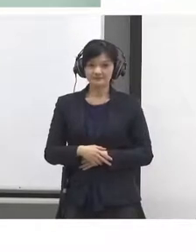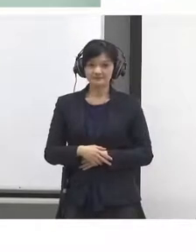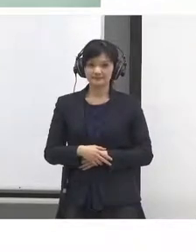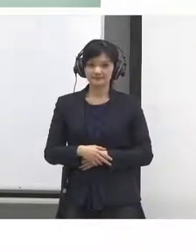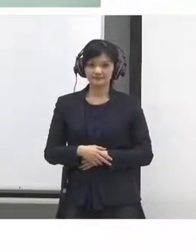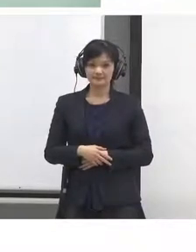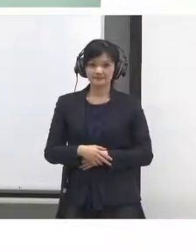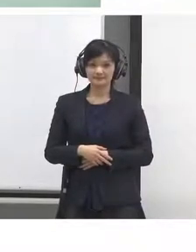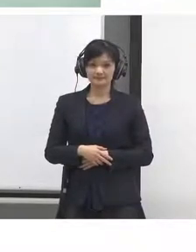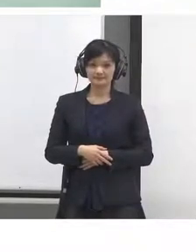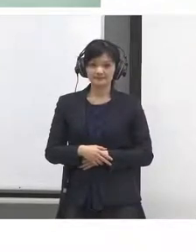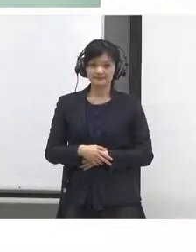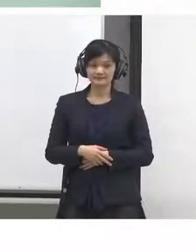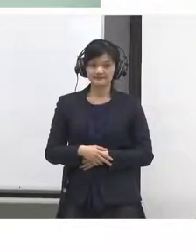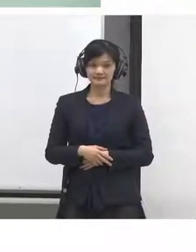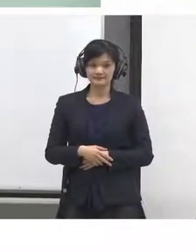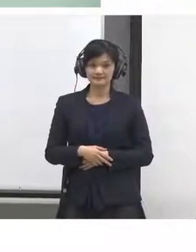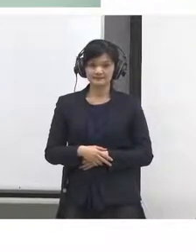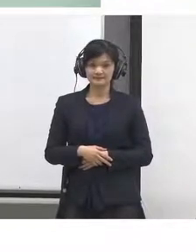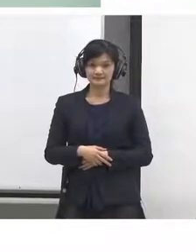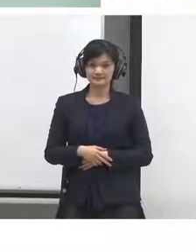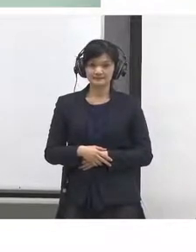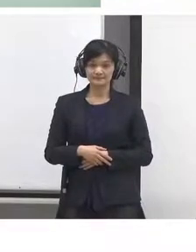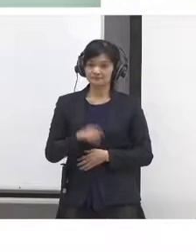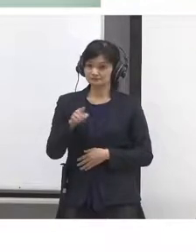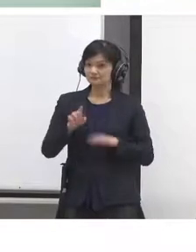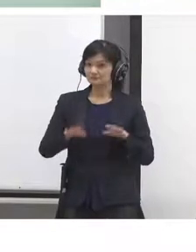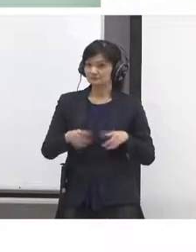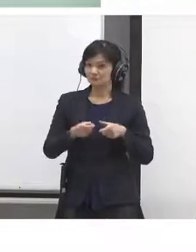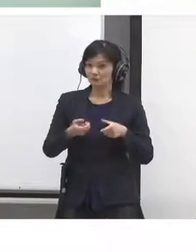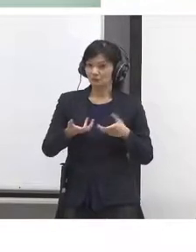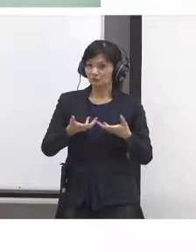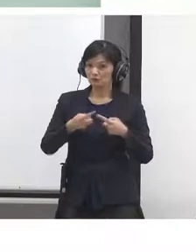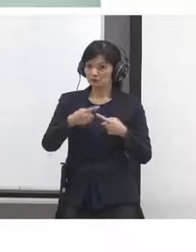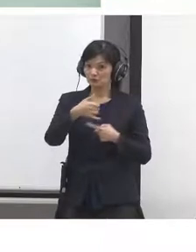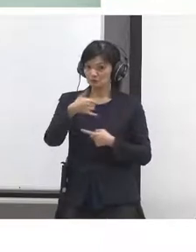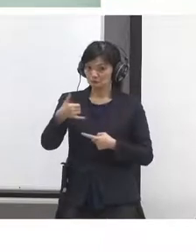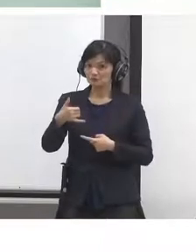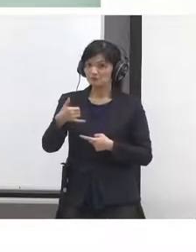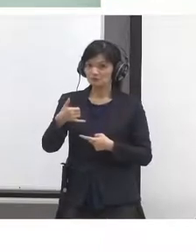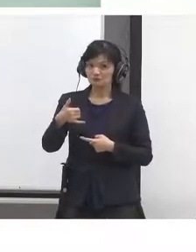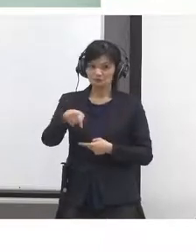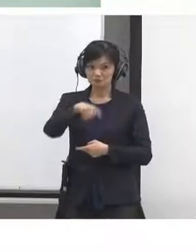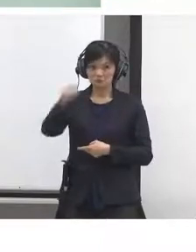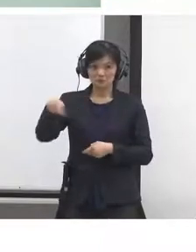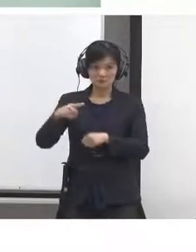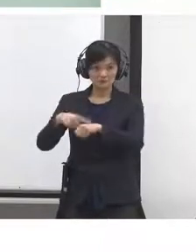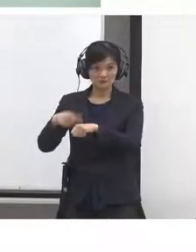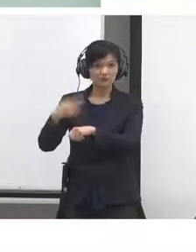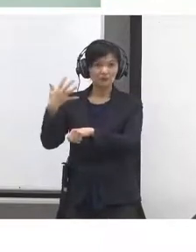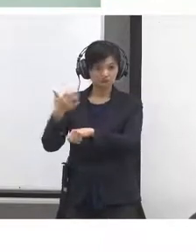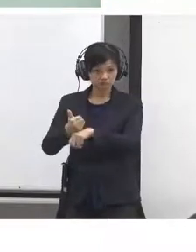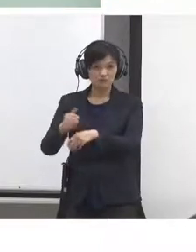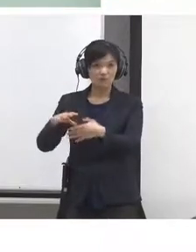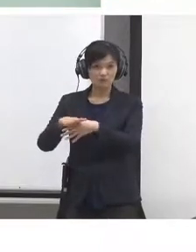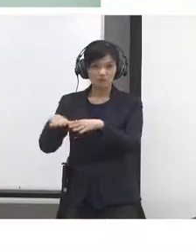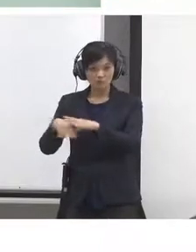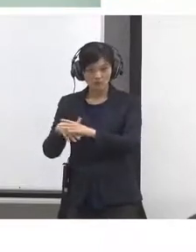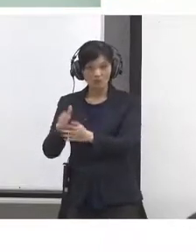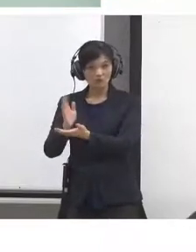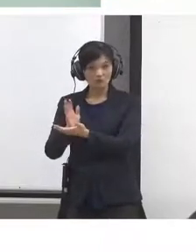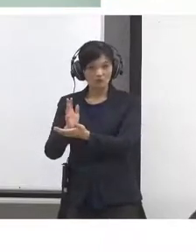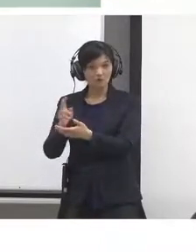doing with their language and culture, so you can push more than to into like